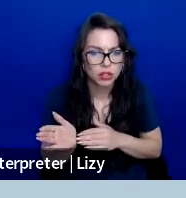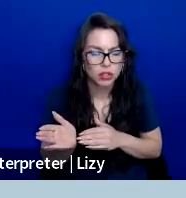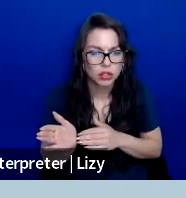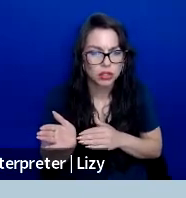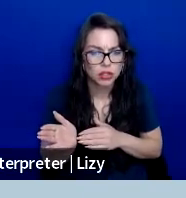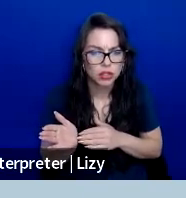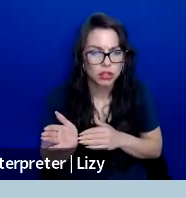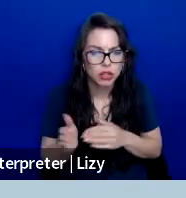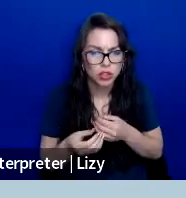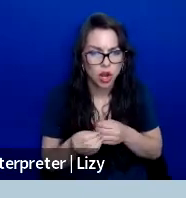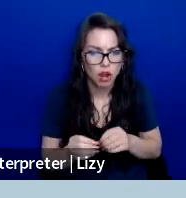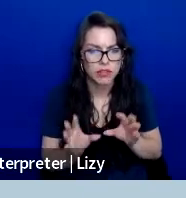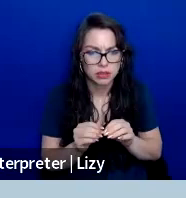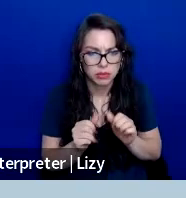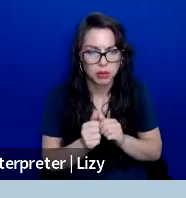the doctor.